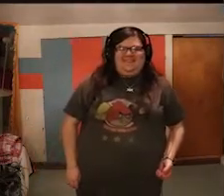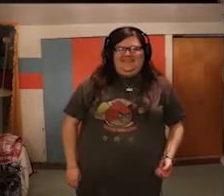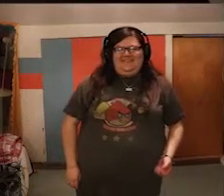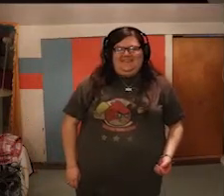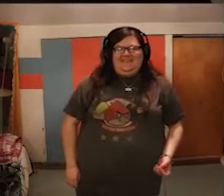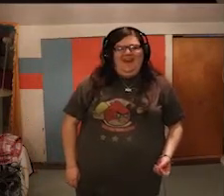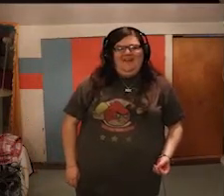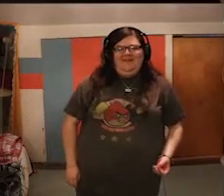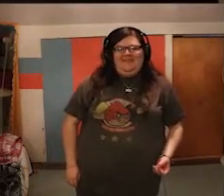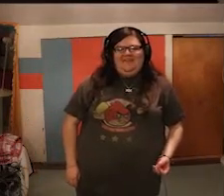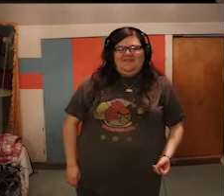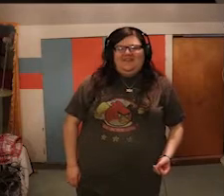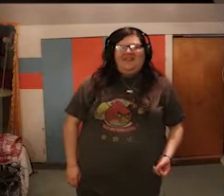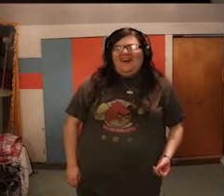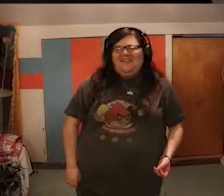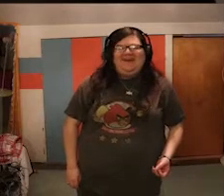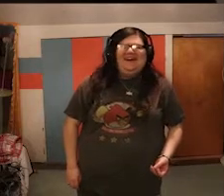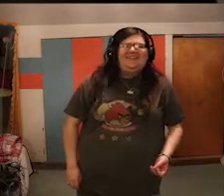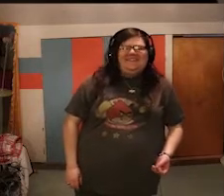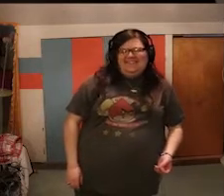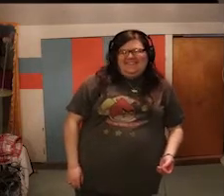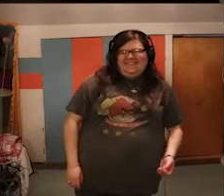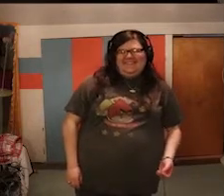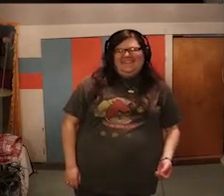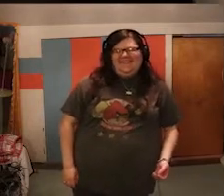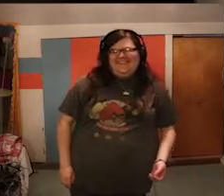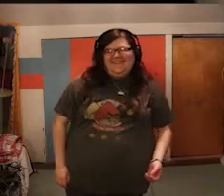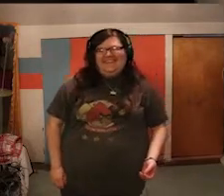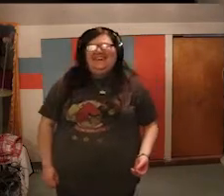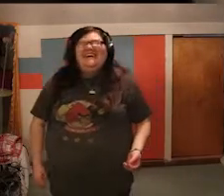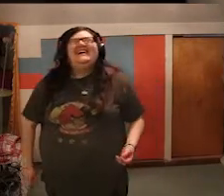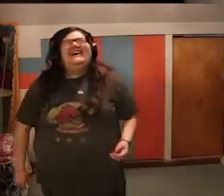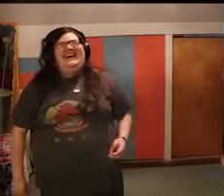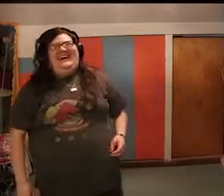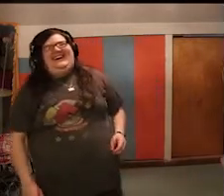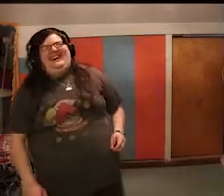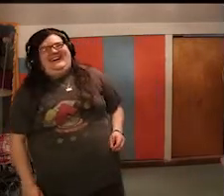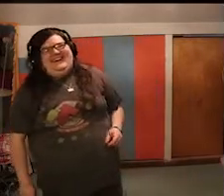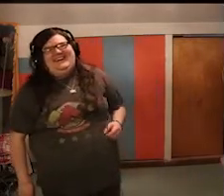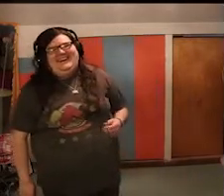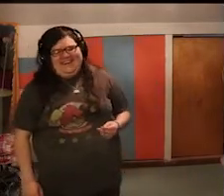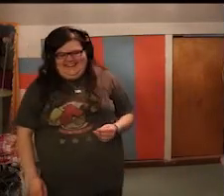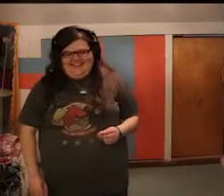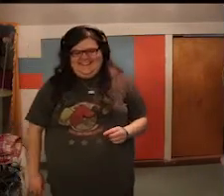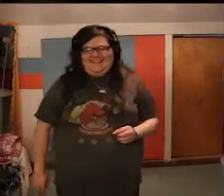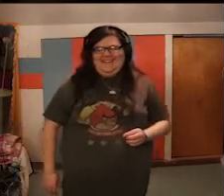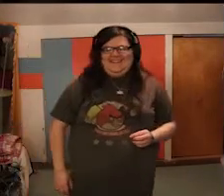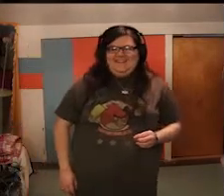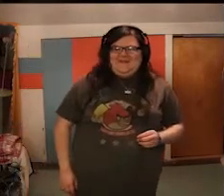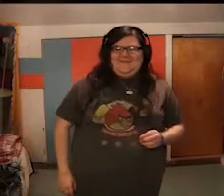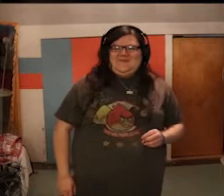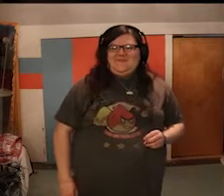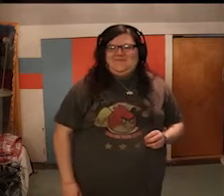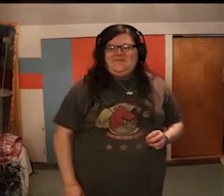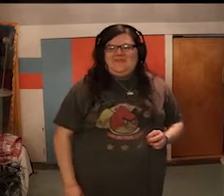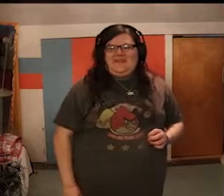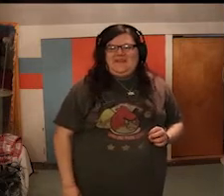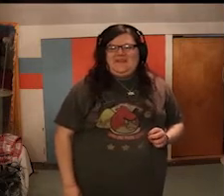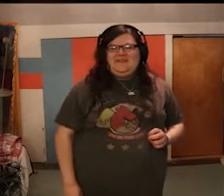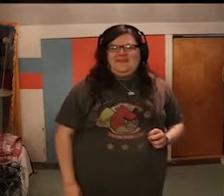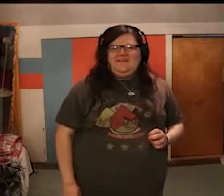yet? No. Please? What do you want about? It's past working hours. We actually have to take John as well. Filming. John can